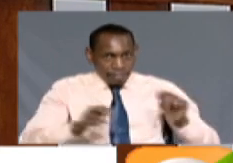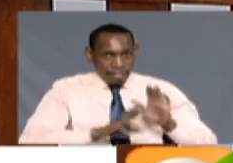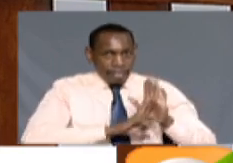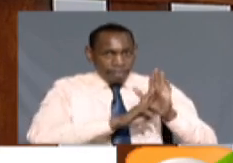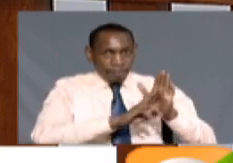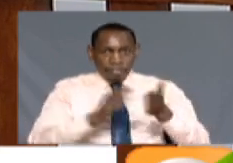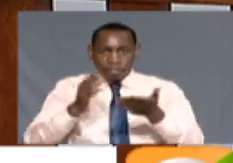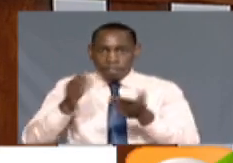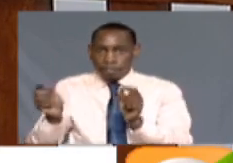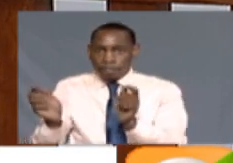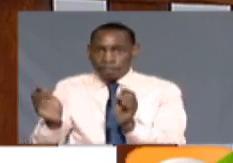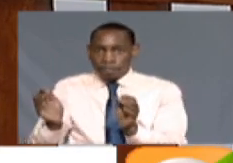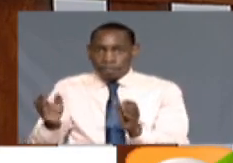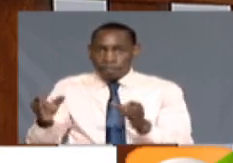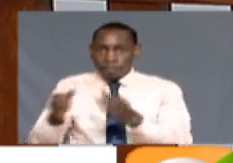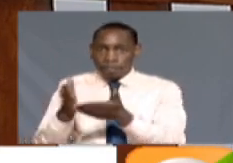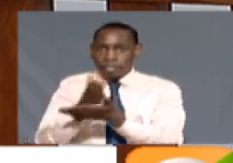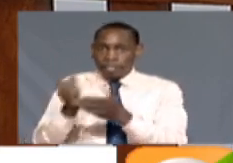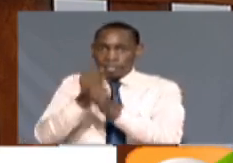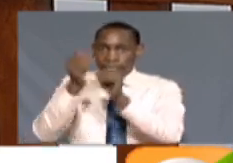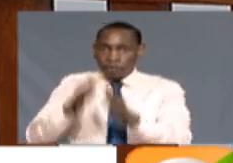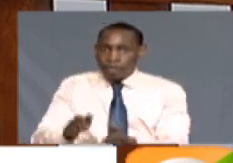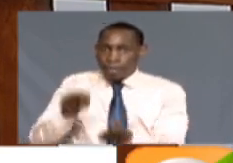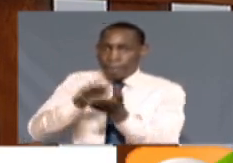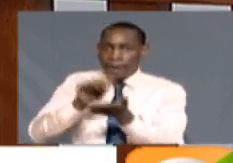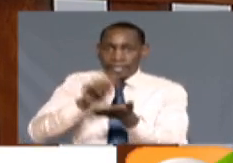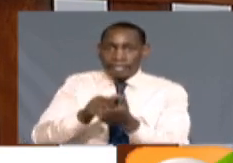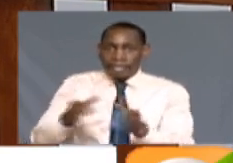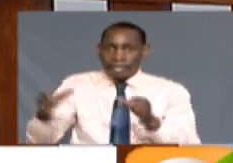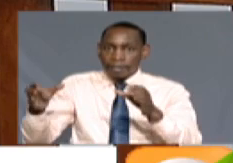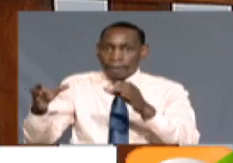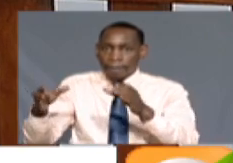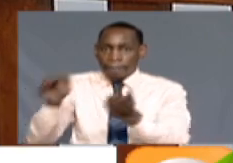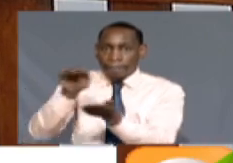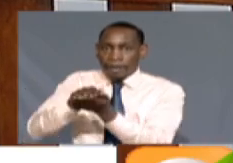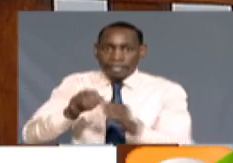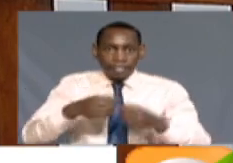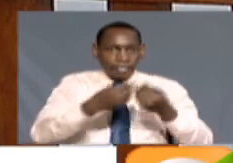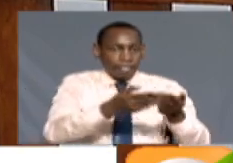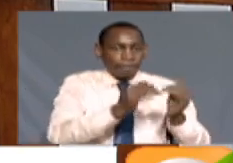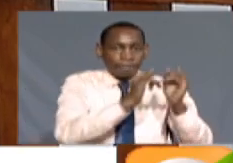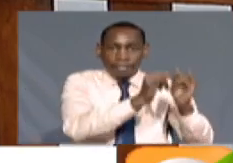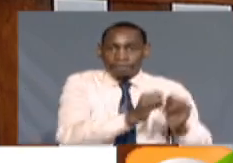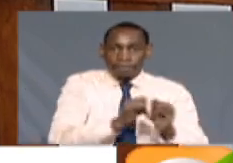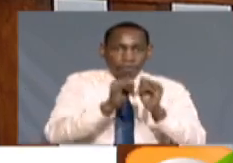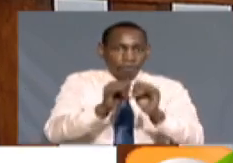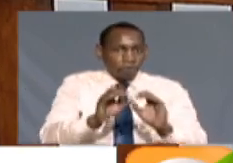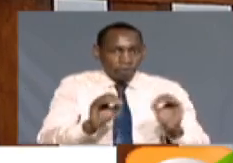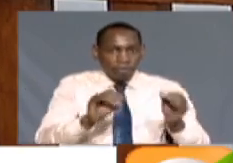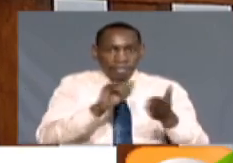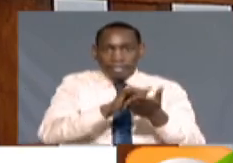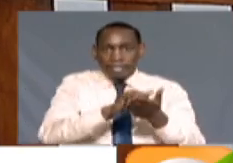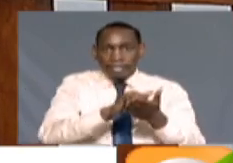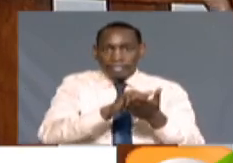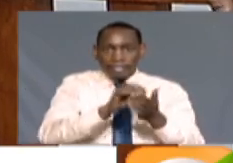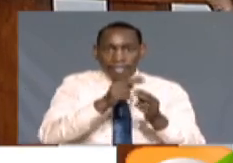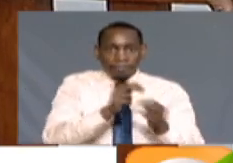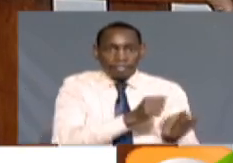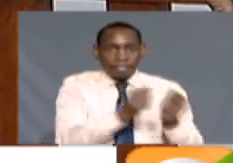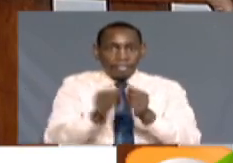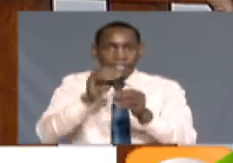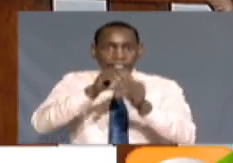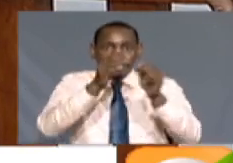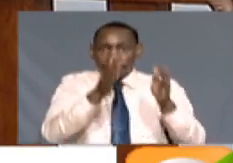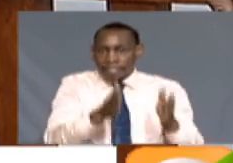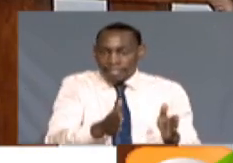small shareholders in the bank, that bank should not go into the hands of individuals known as strategic investors.